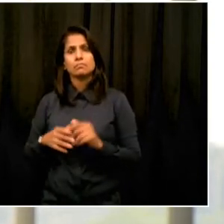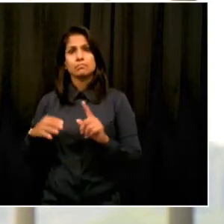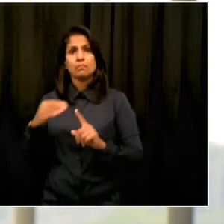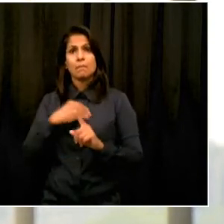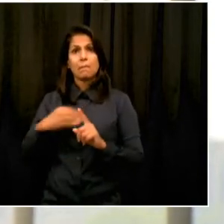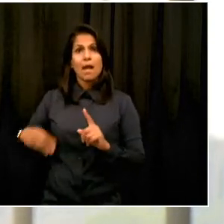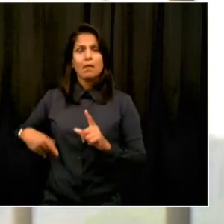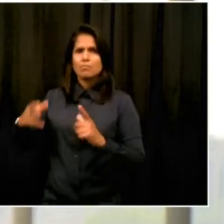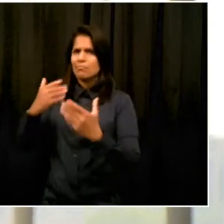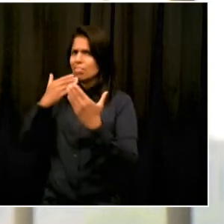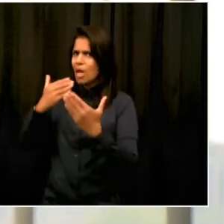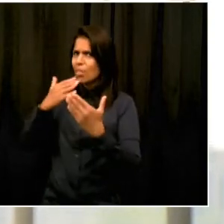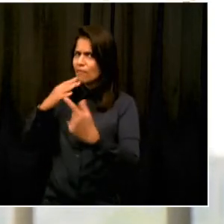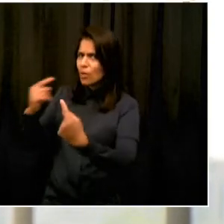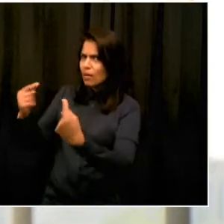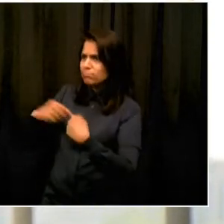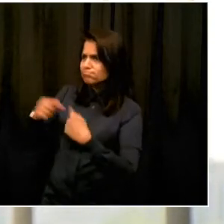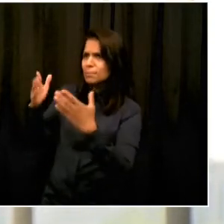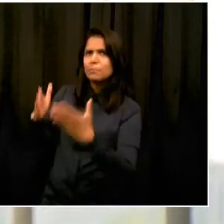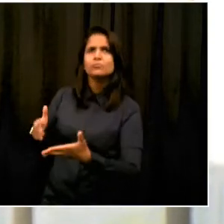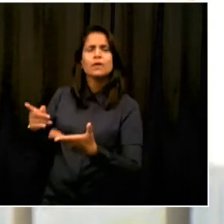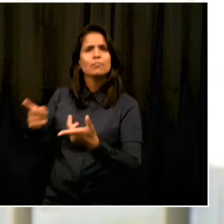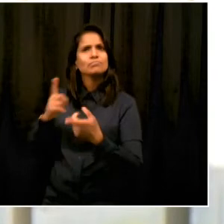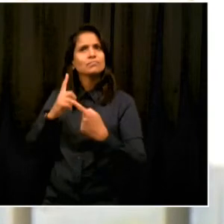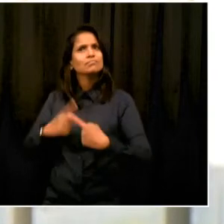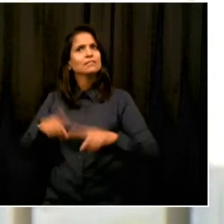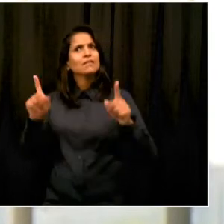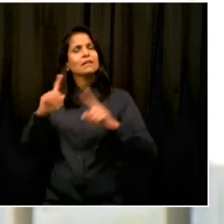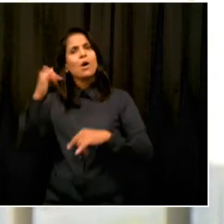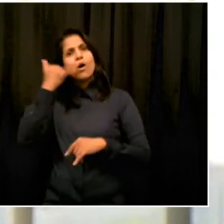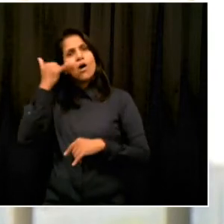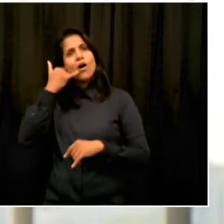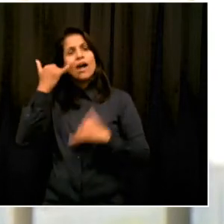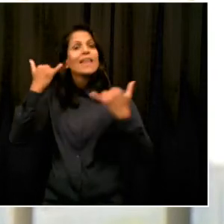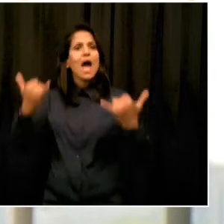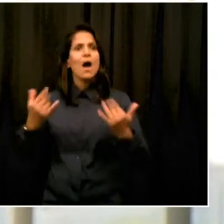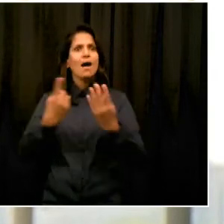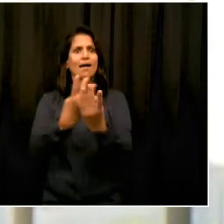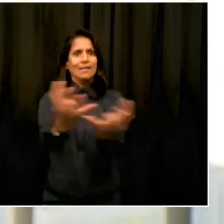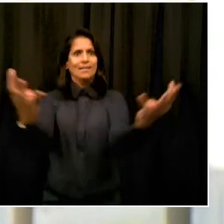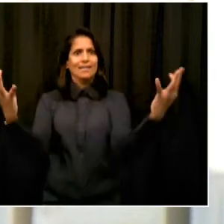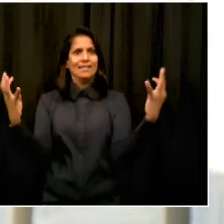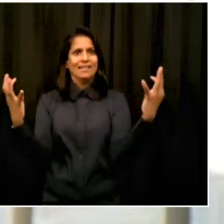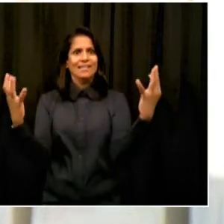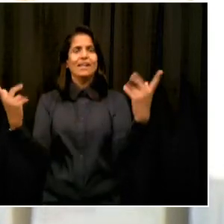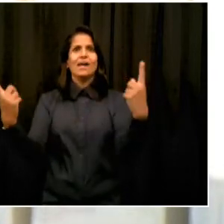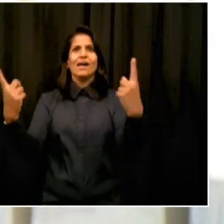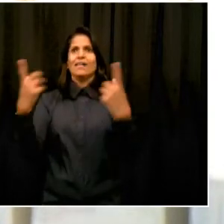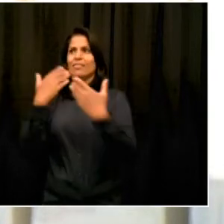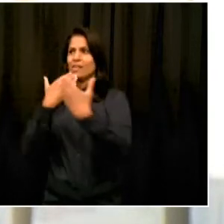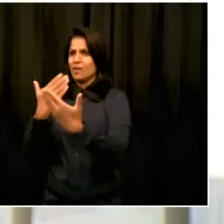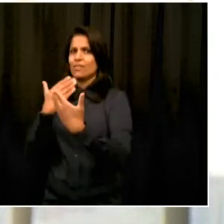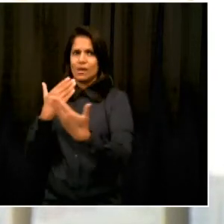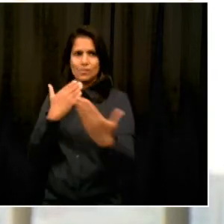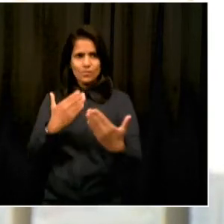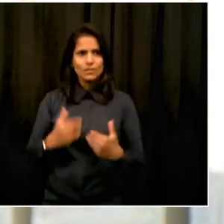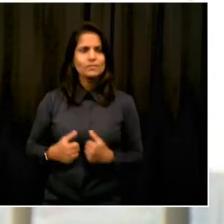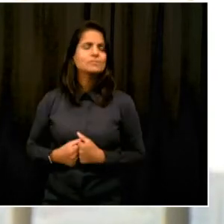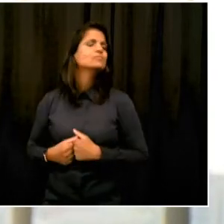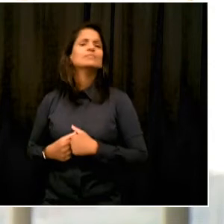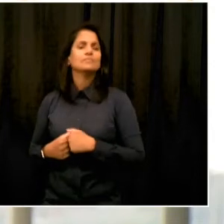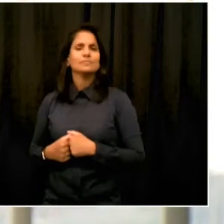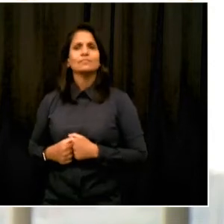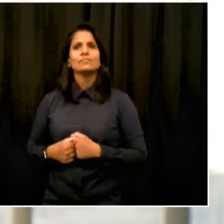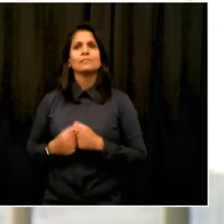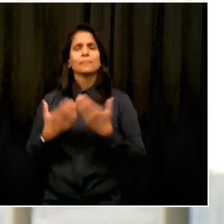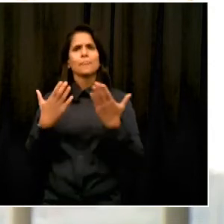to your vision for the recovery, when you talked about investing in public health infrastructure and creating jobs, could you speak to the